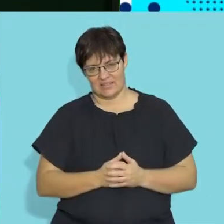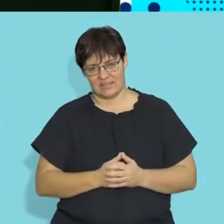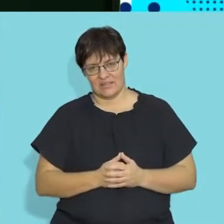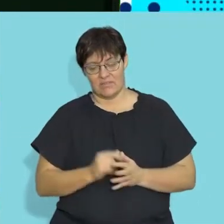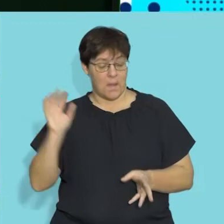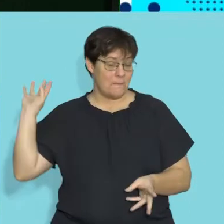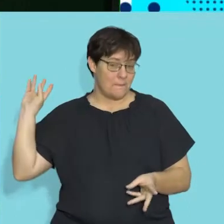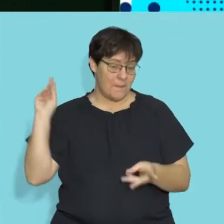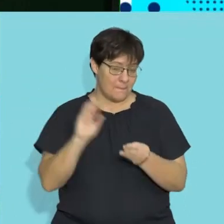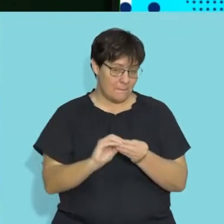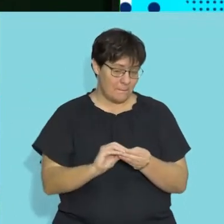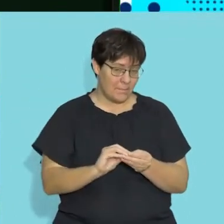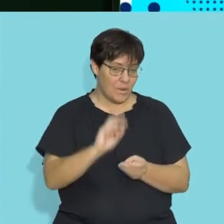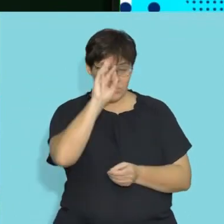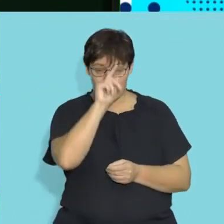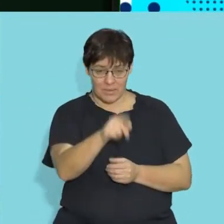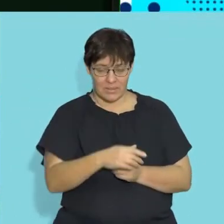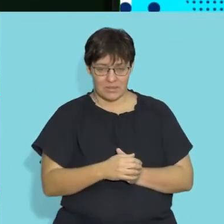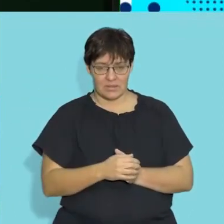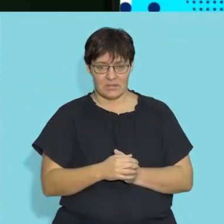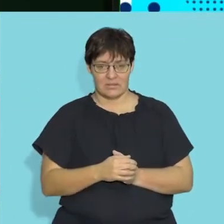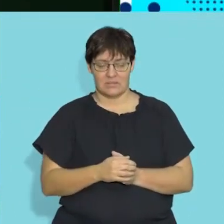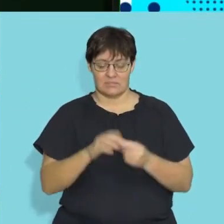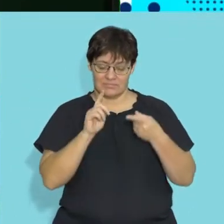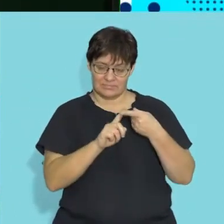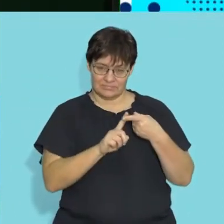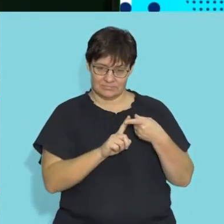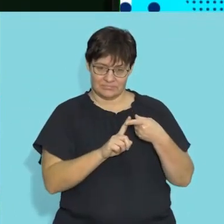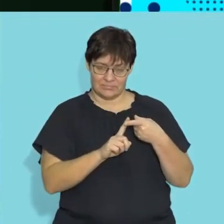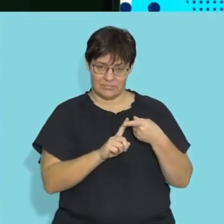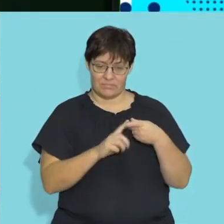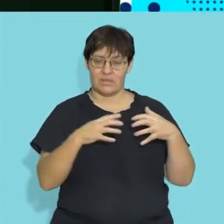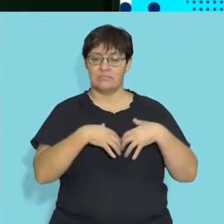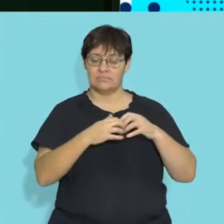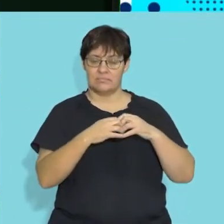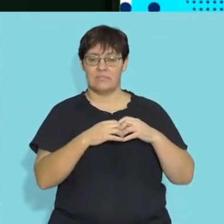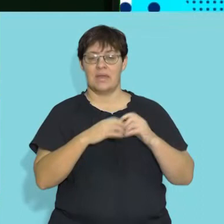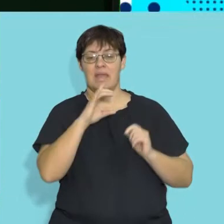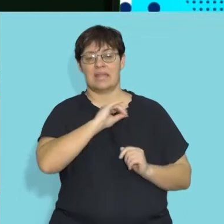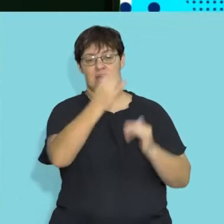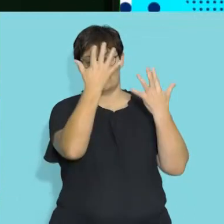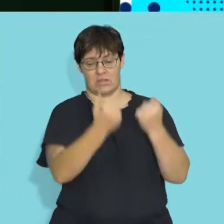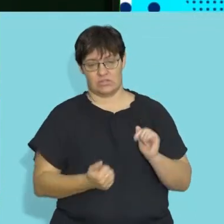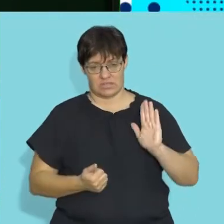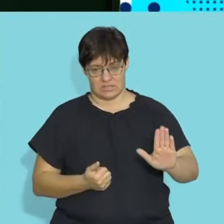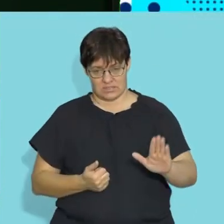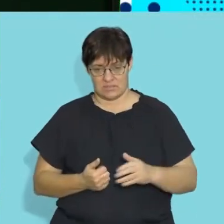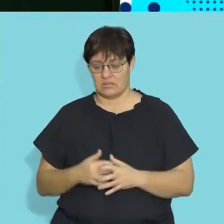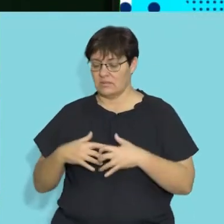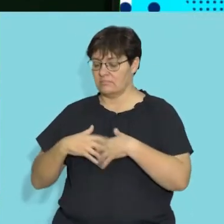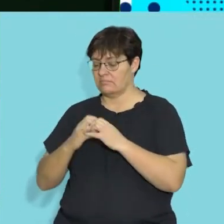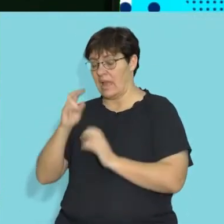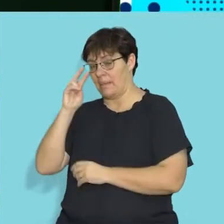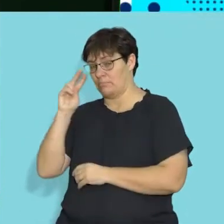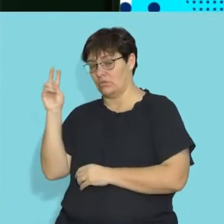we recap, remember, one is to be able to draw up a cash budget, to draw up a